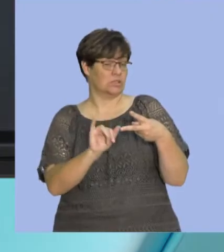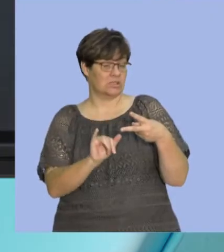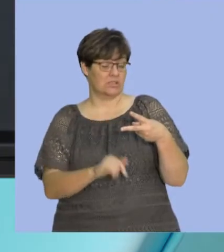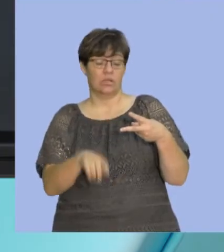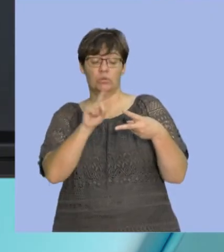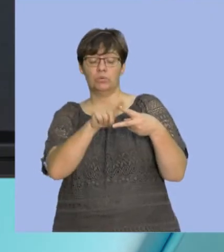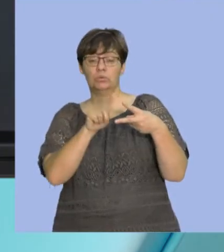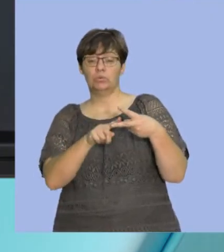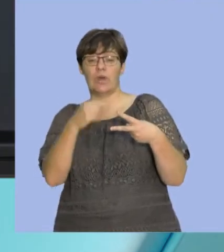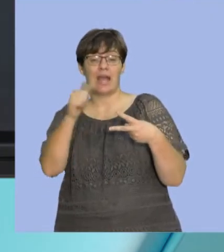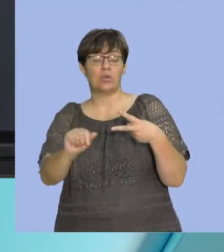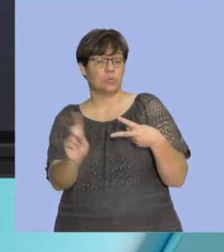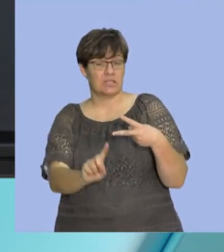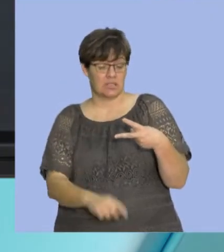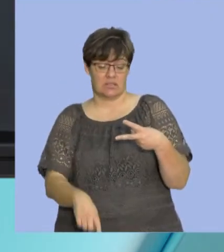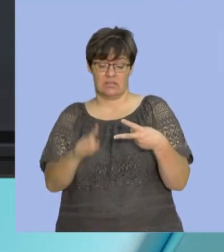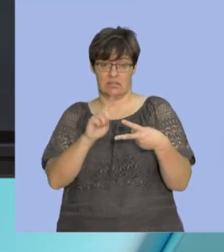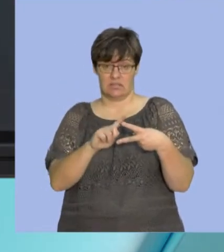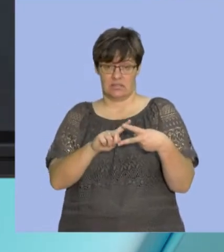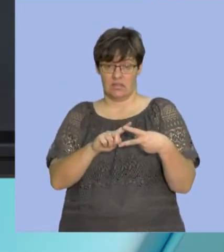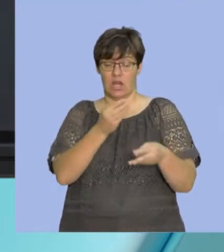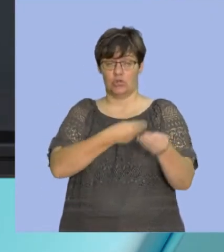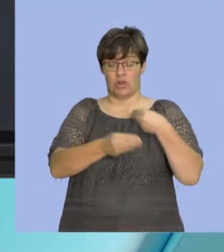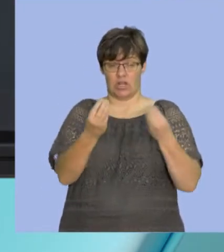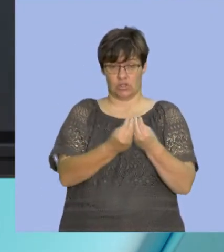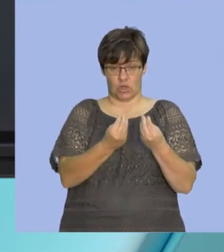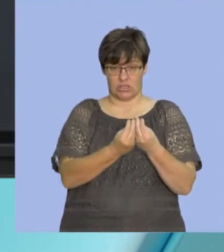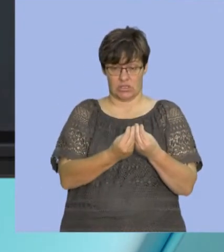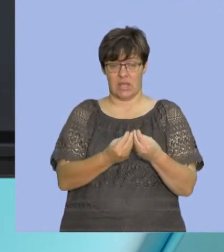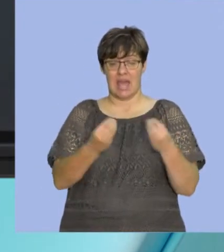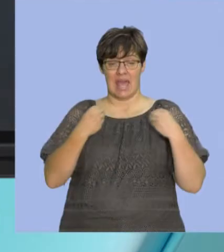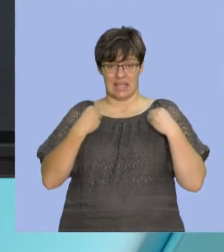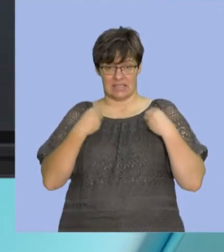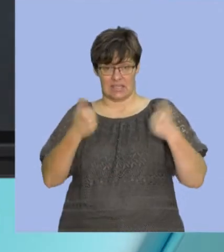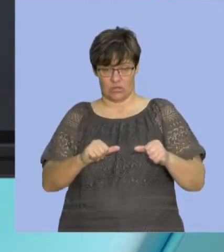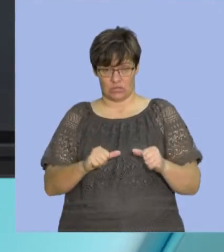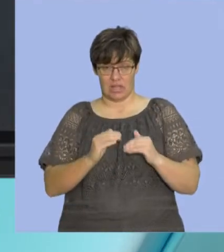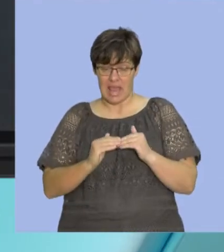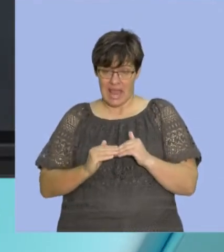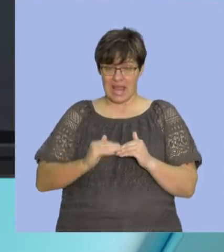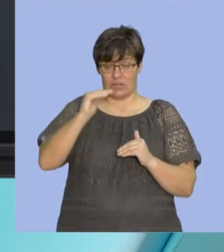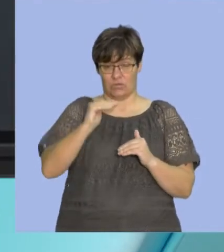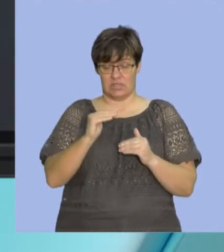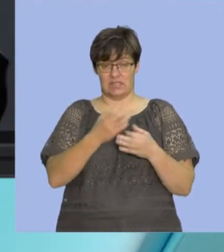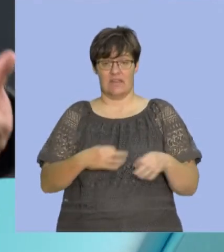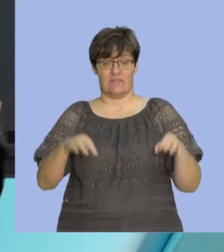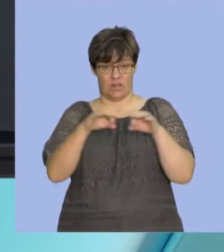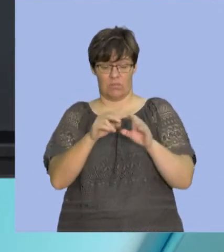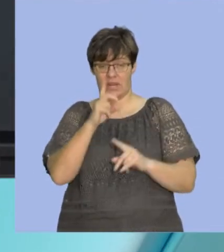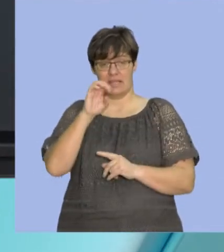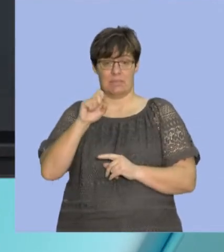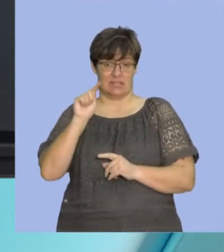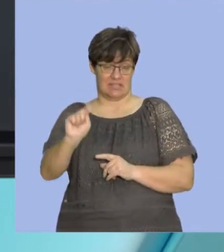two accounts involved are trading stock, asset account, increasing in value, therefore